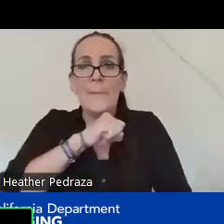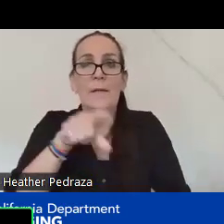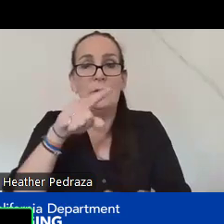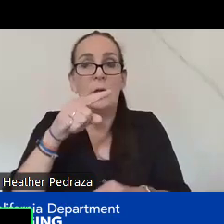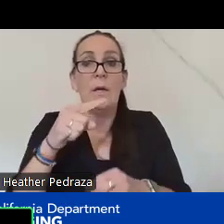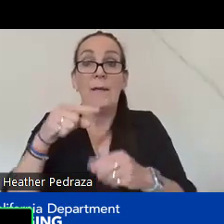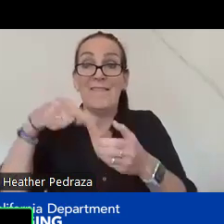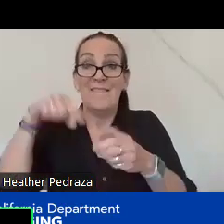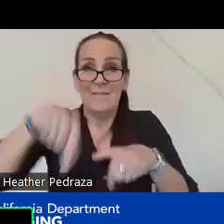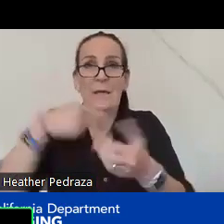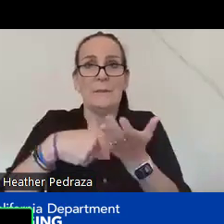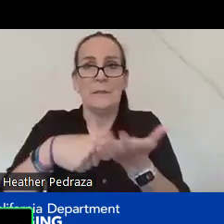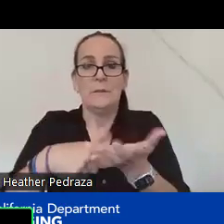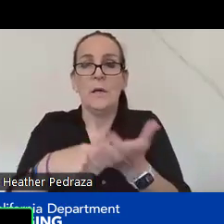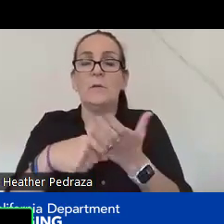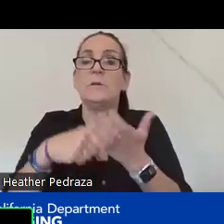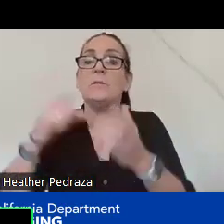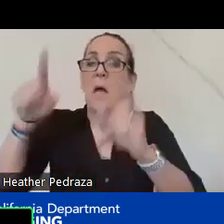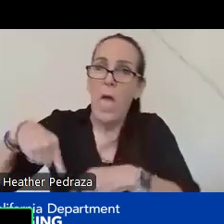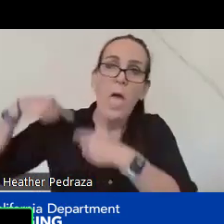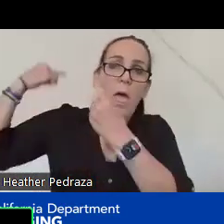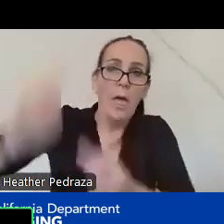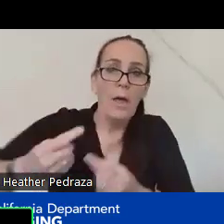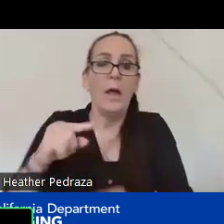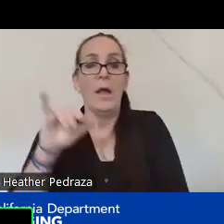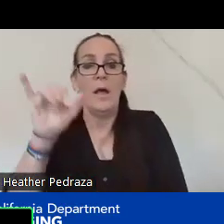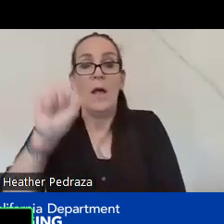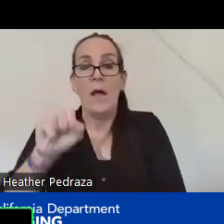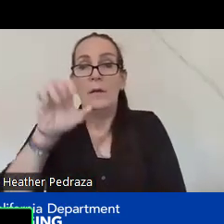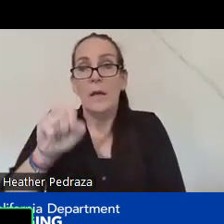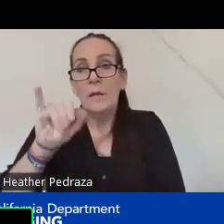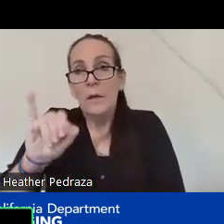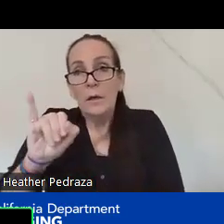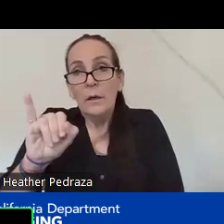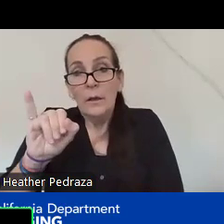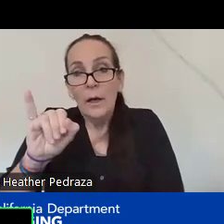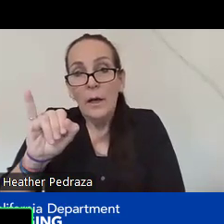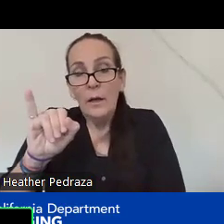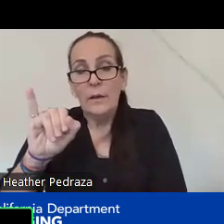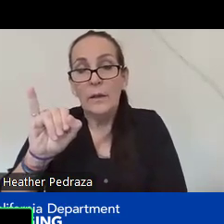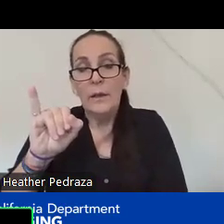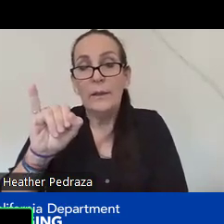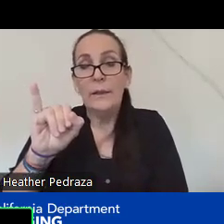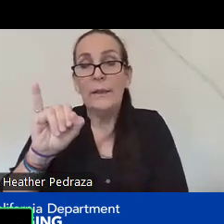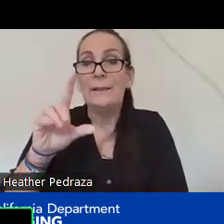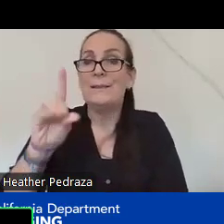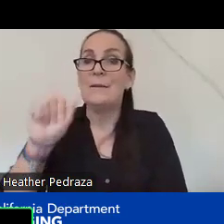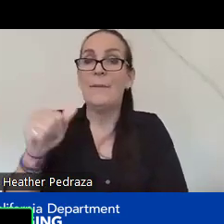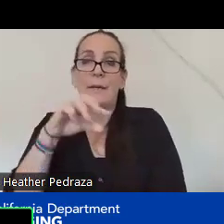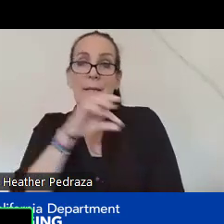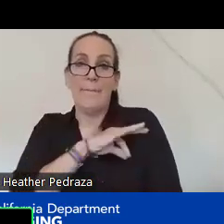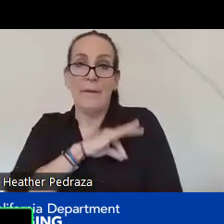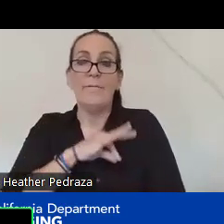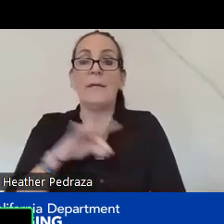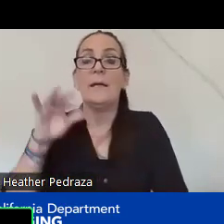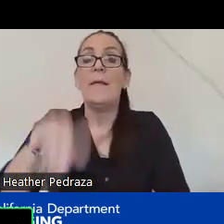that from the beginning of time, SSI has been a disability benefit that the amount of